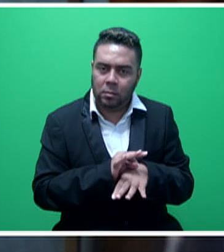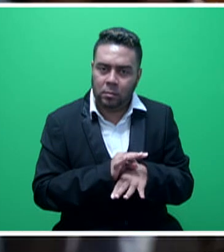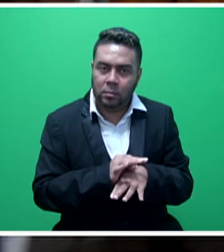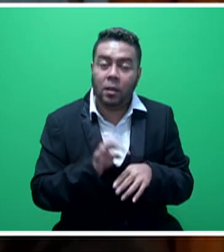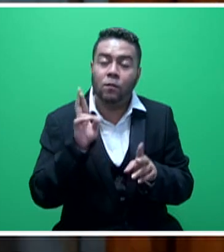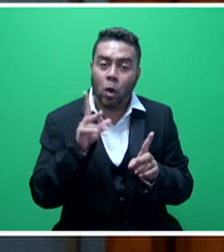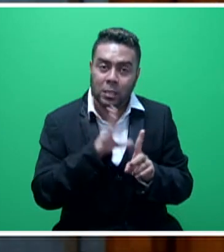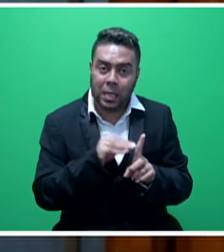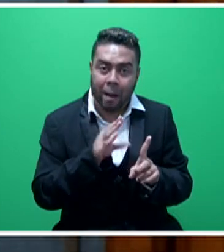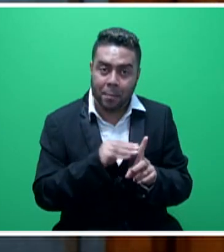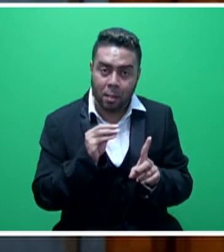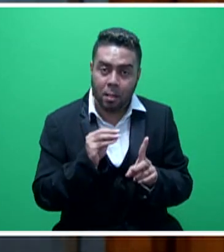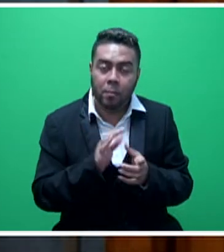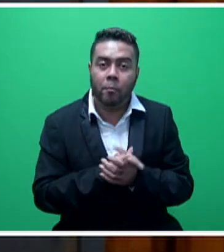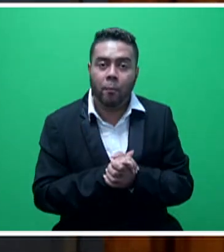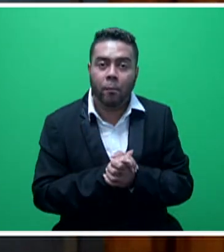an example,